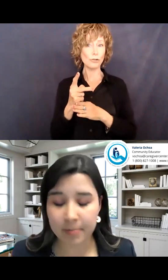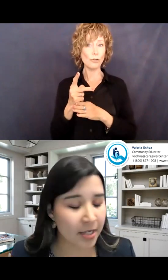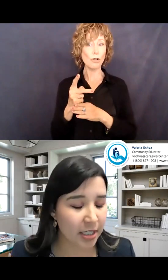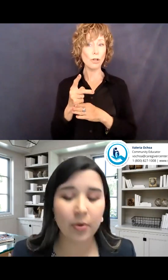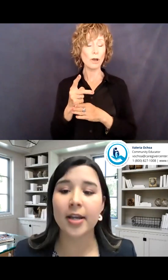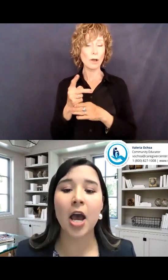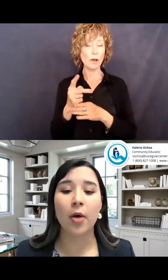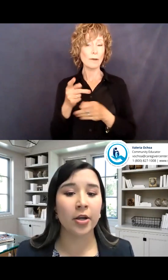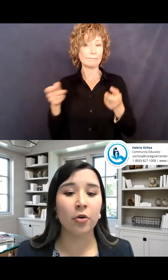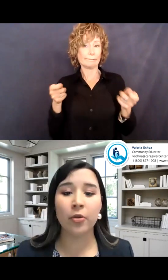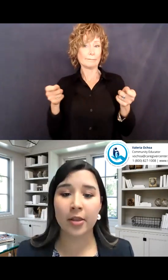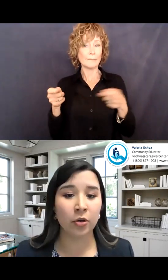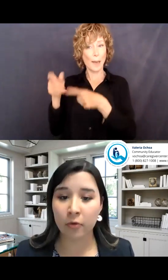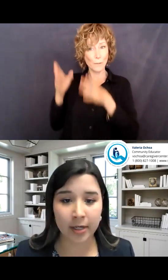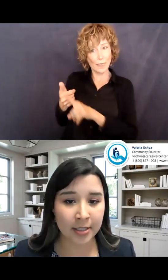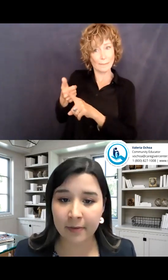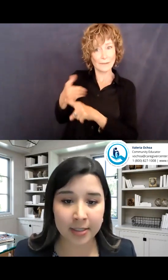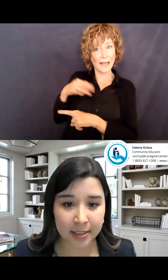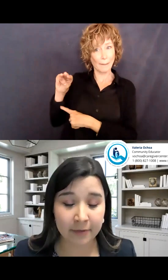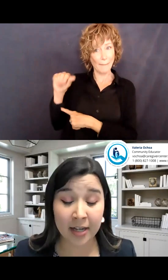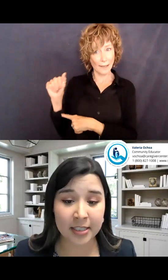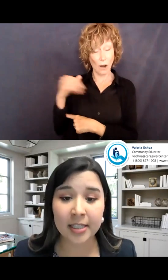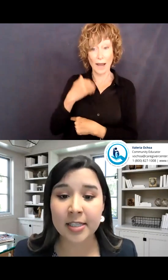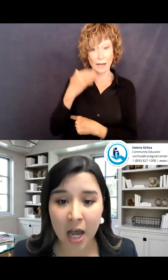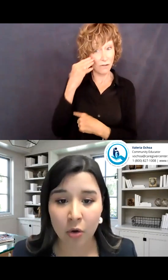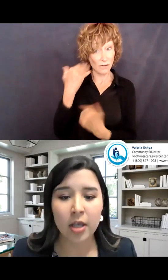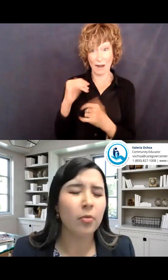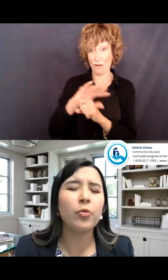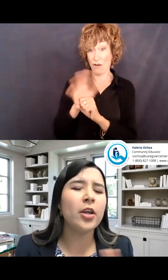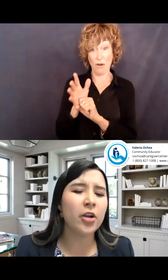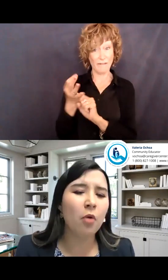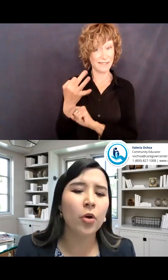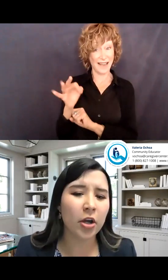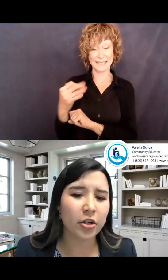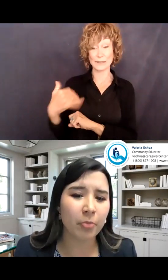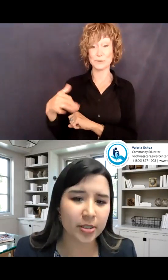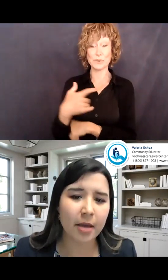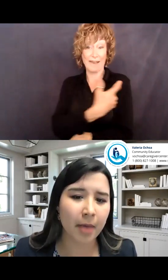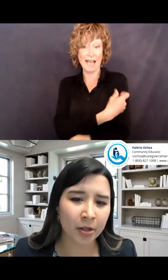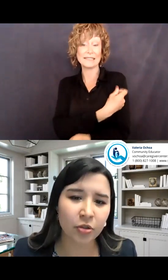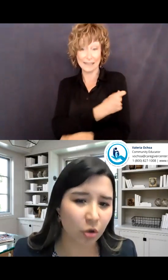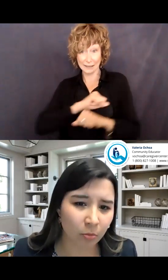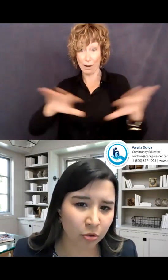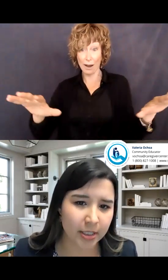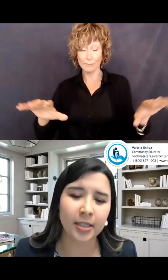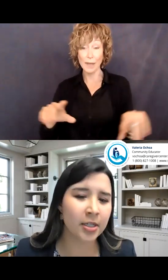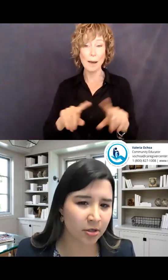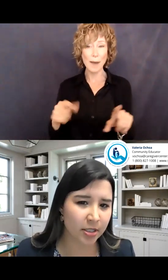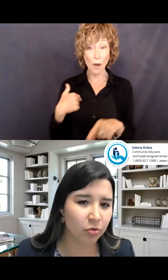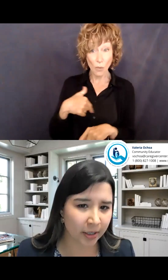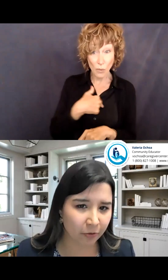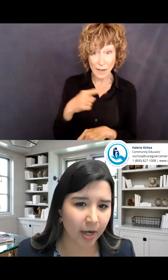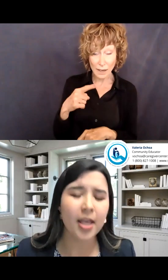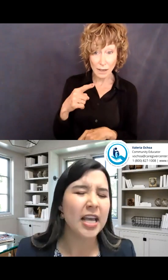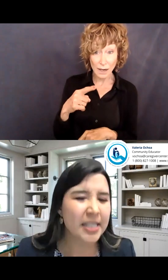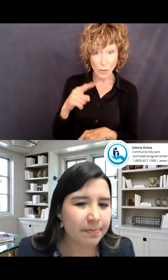time, especially right now, I know that the COVID-19 vaccine is out, but we are not 100% back to normalcy. Things are